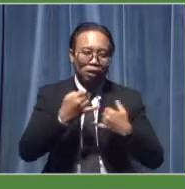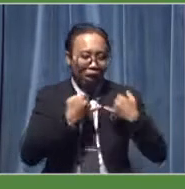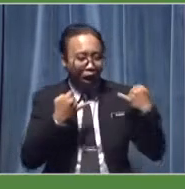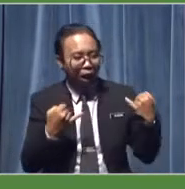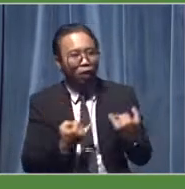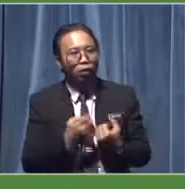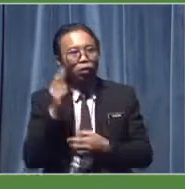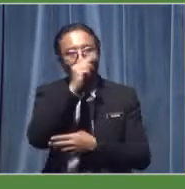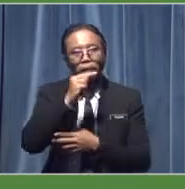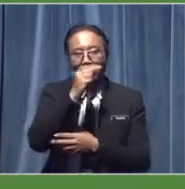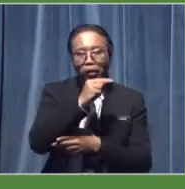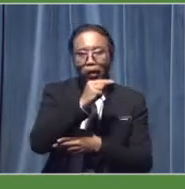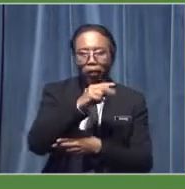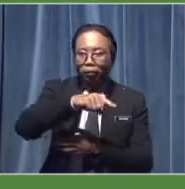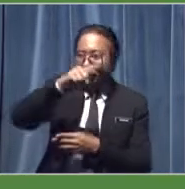rhythm pattern.